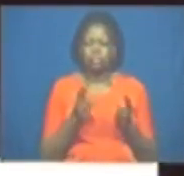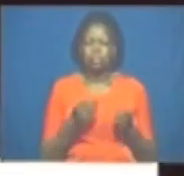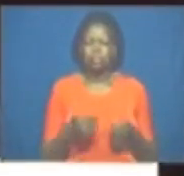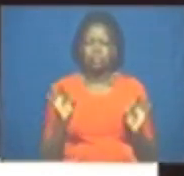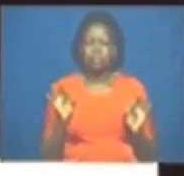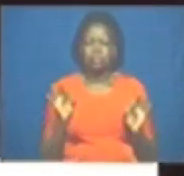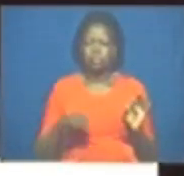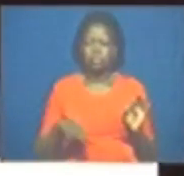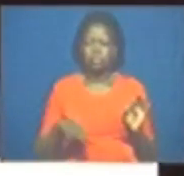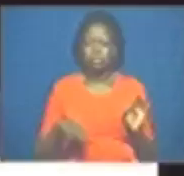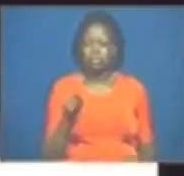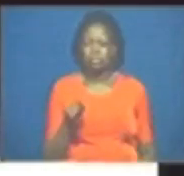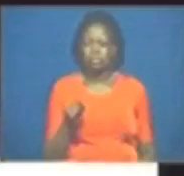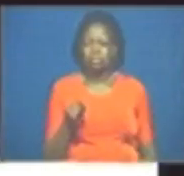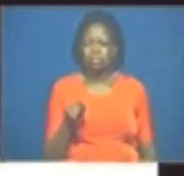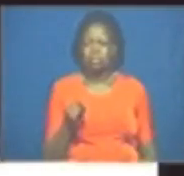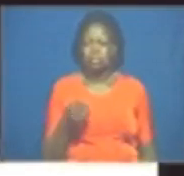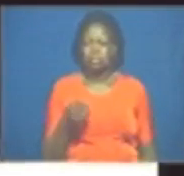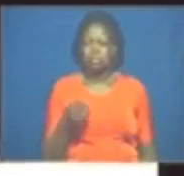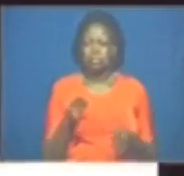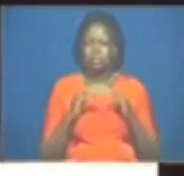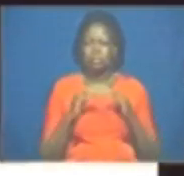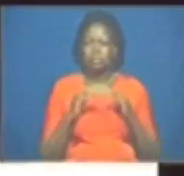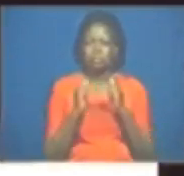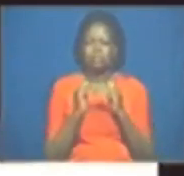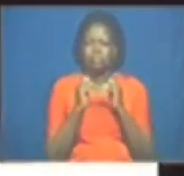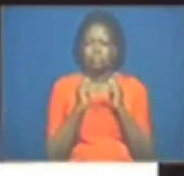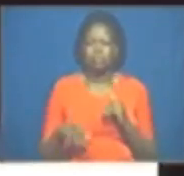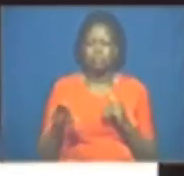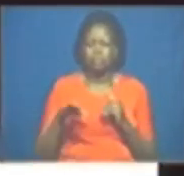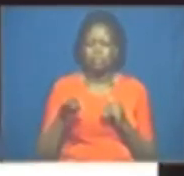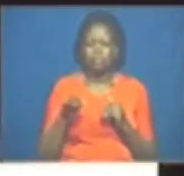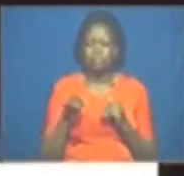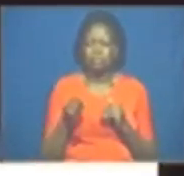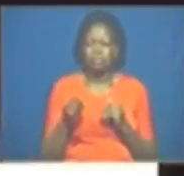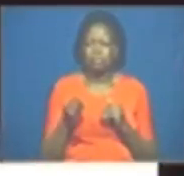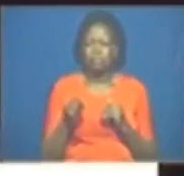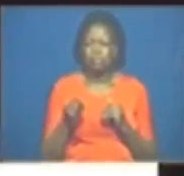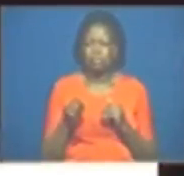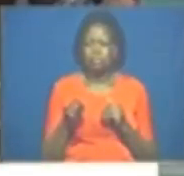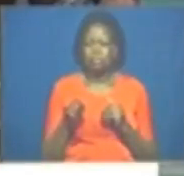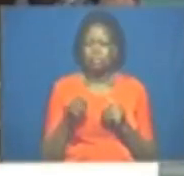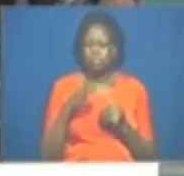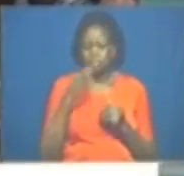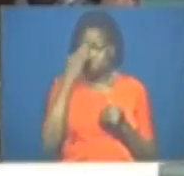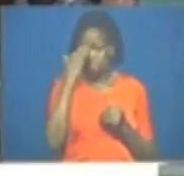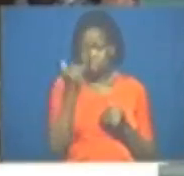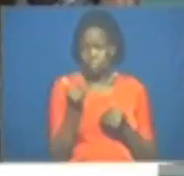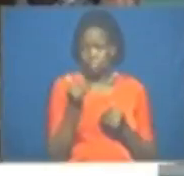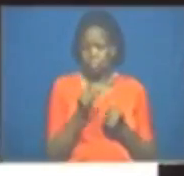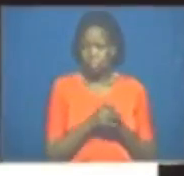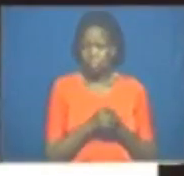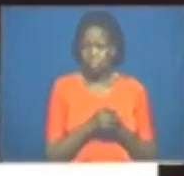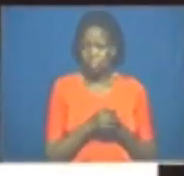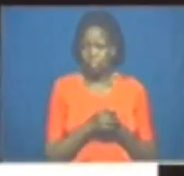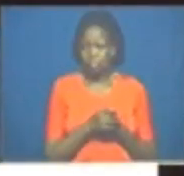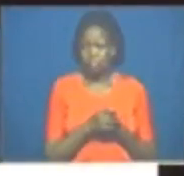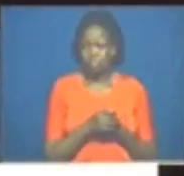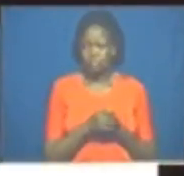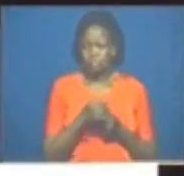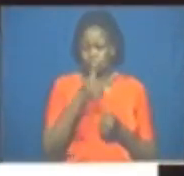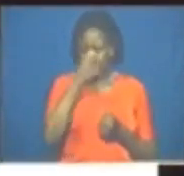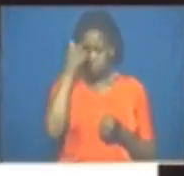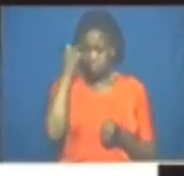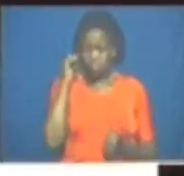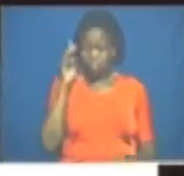environment, in a free democratic environment, mainly because of the late Kenneth